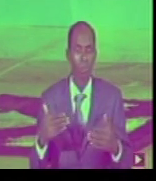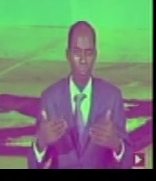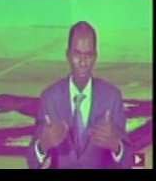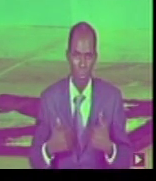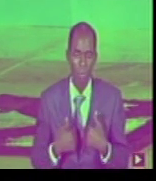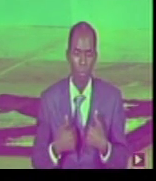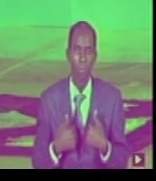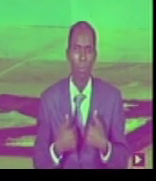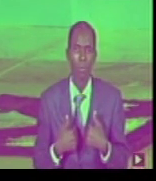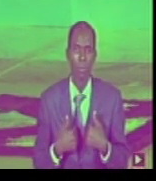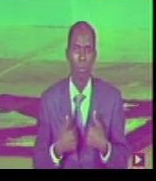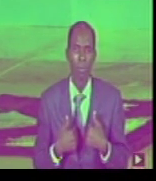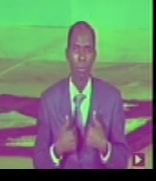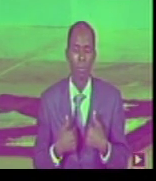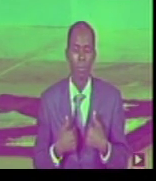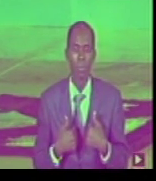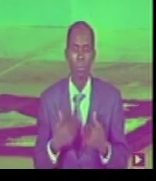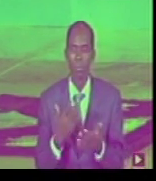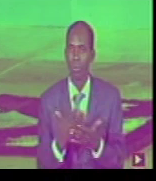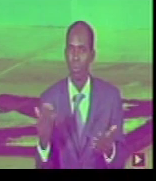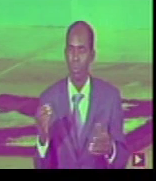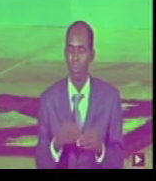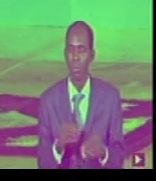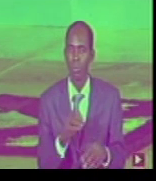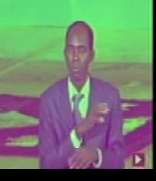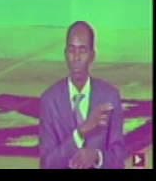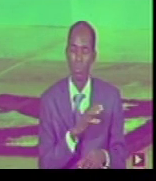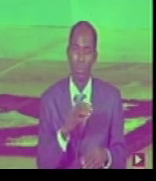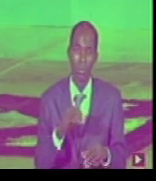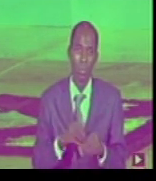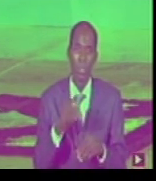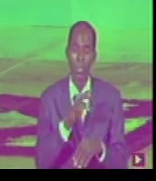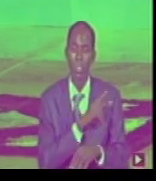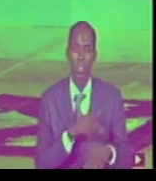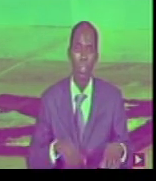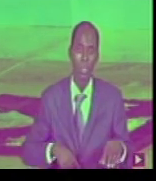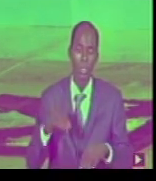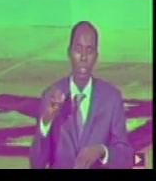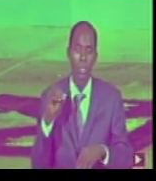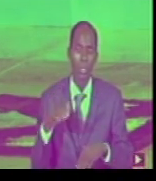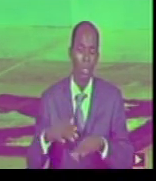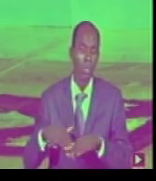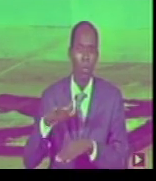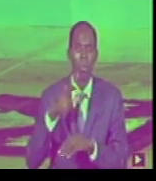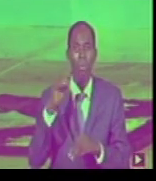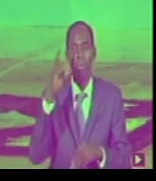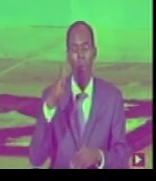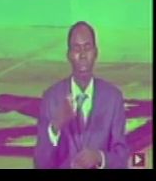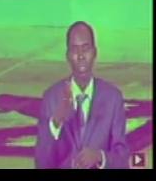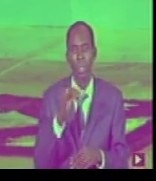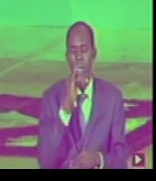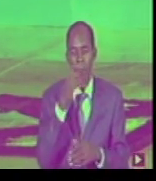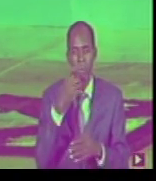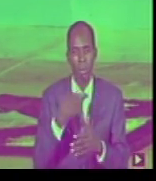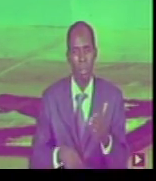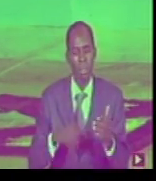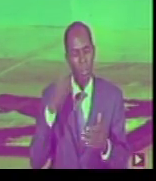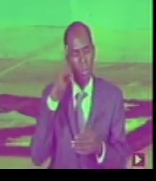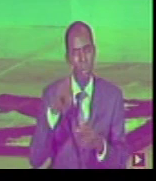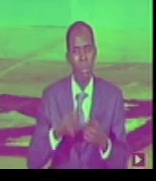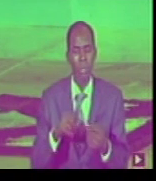God, there is a price to pay. In verse 45 again, the kingdom of